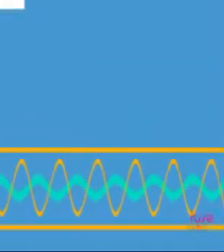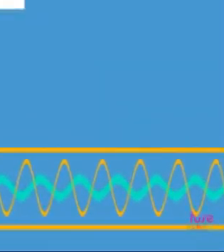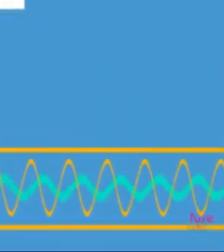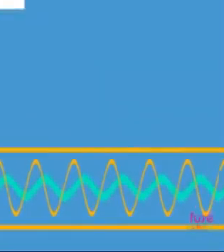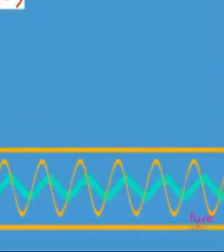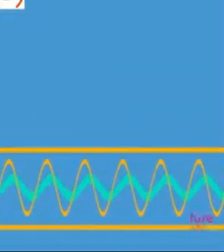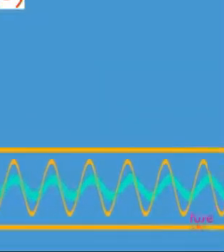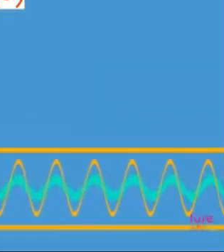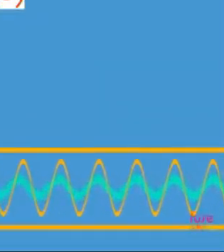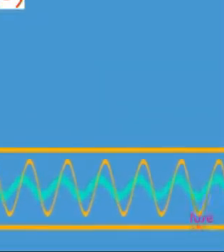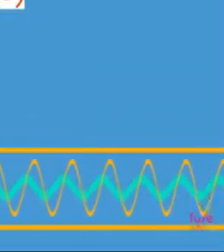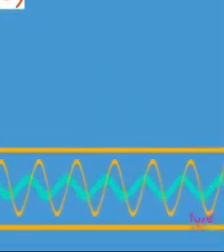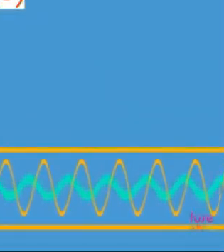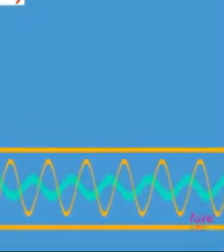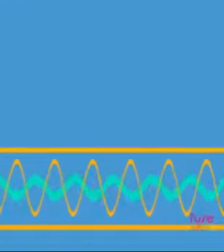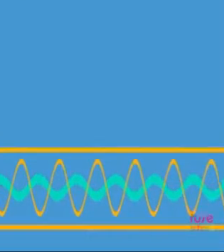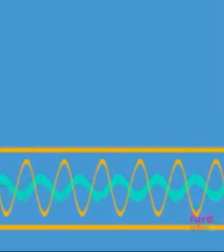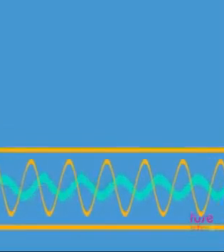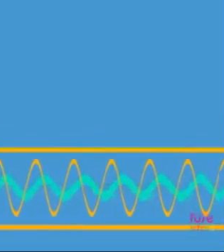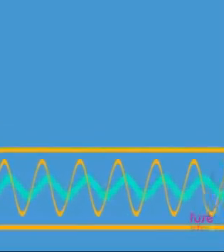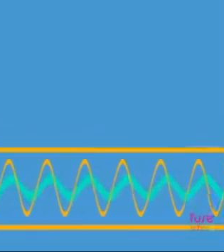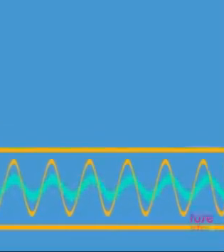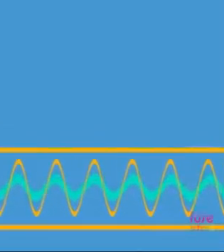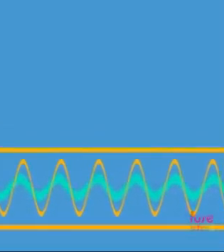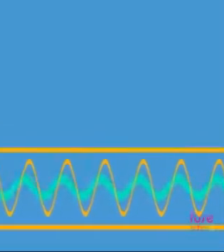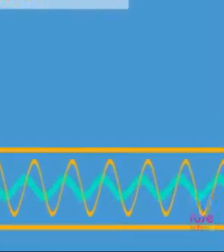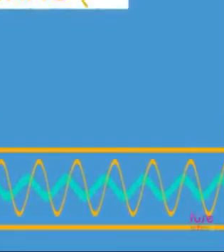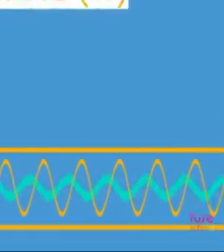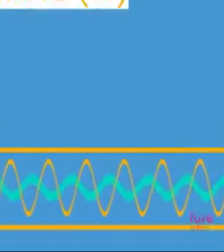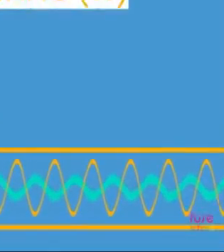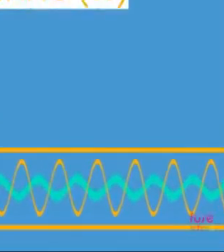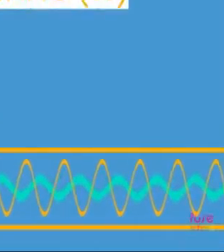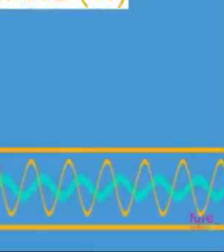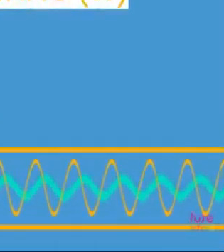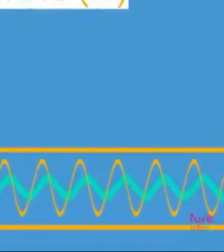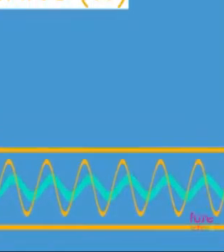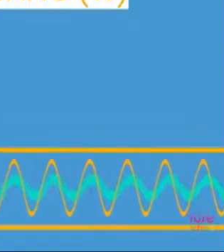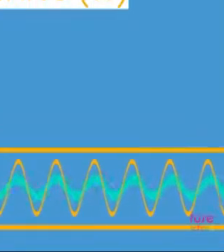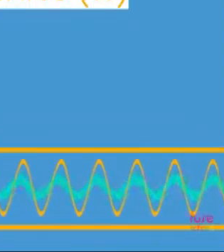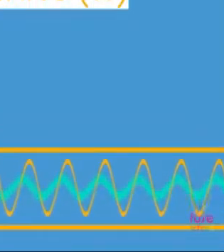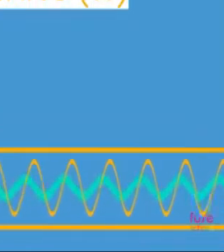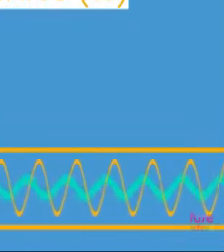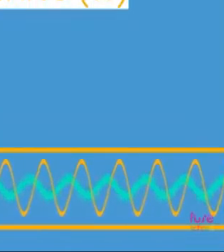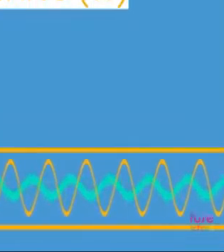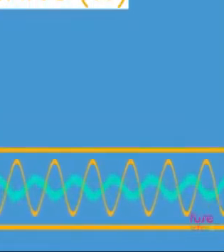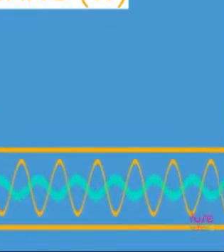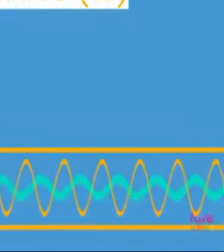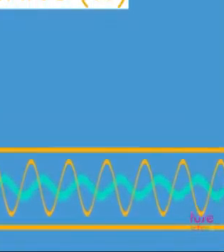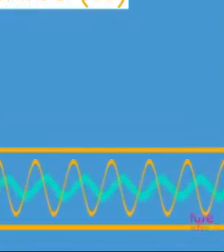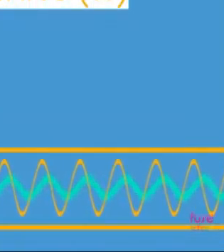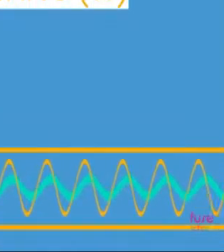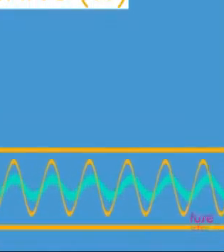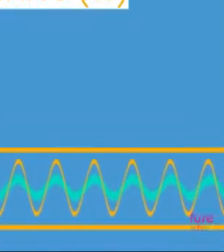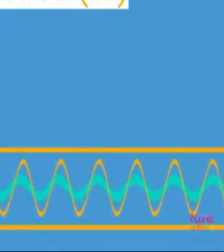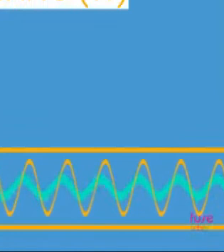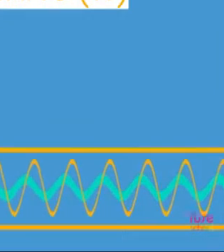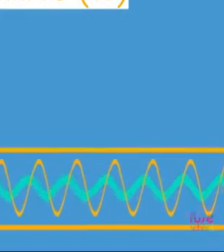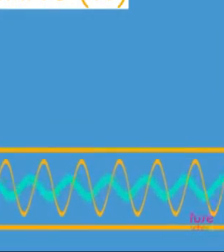The unit of energy is a joule. However, when dealing with electricity, we actually use watts.